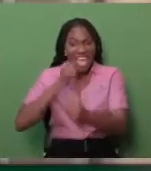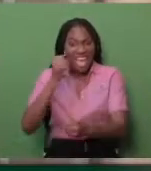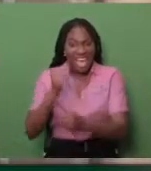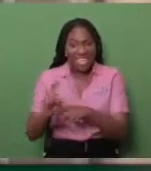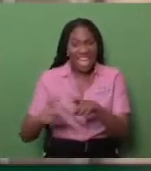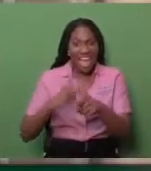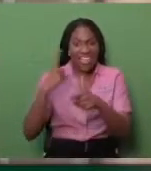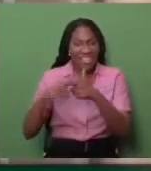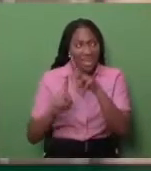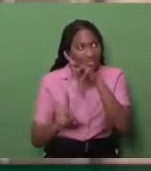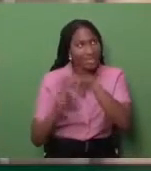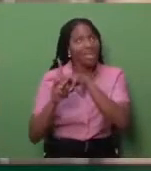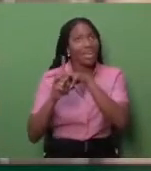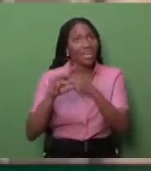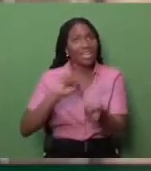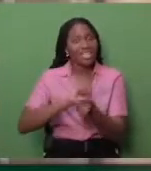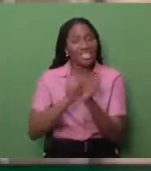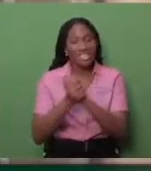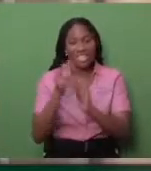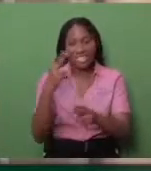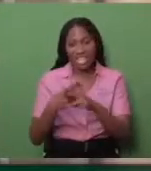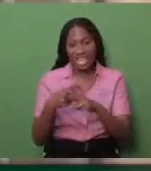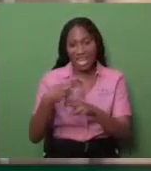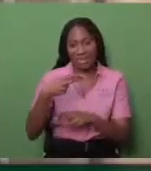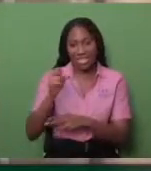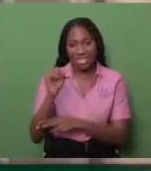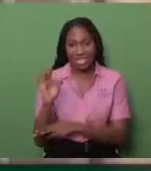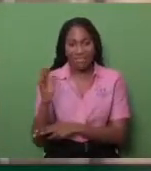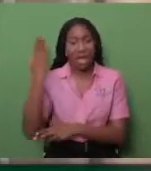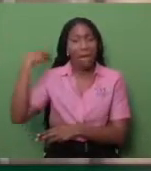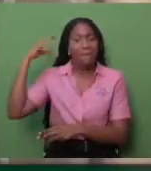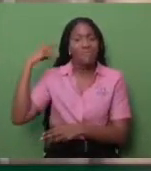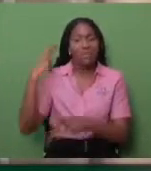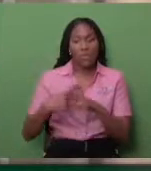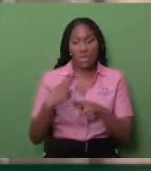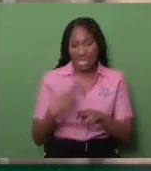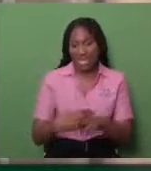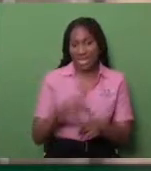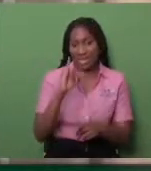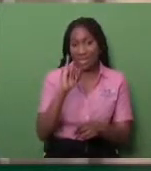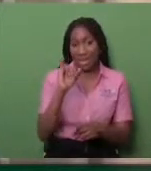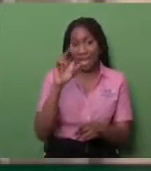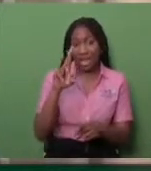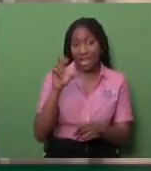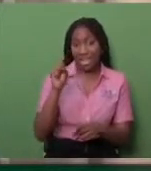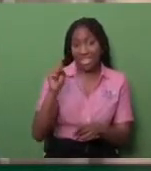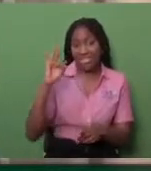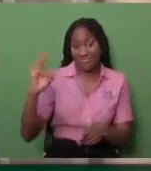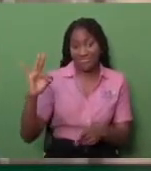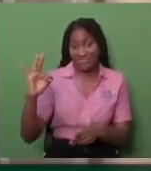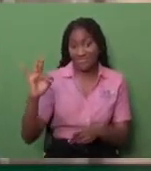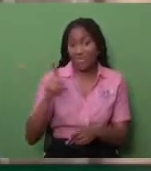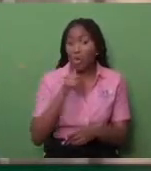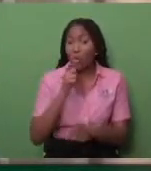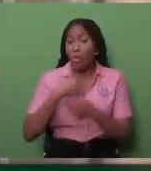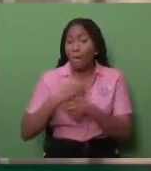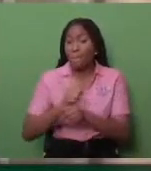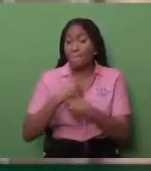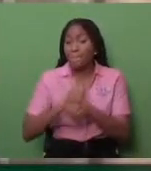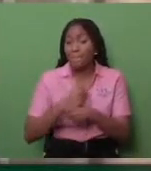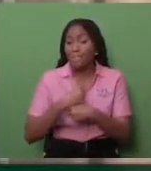HSF. It was the Interim Revenue Stabilization Fund created by the Pandey government in